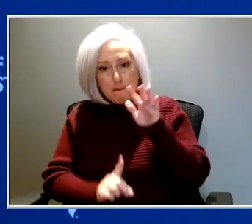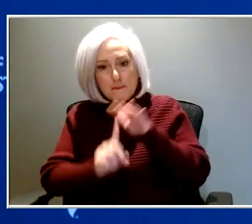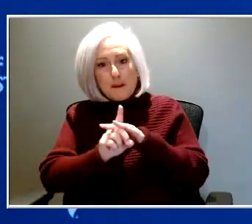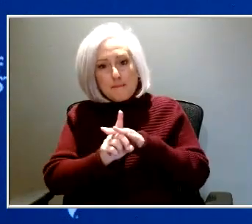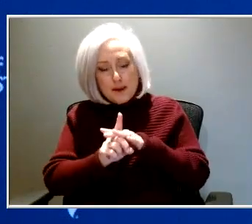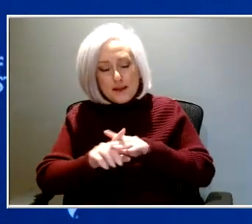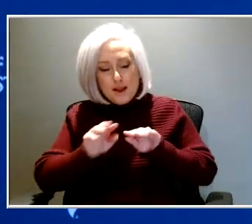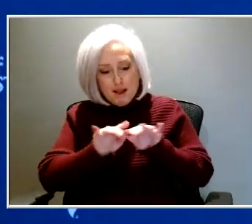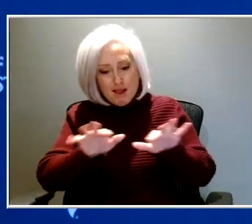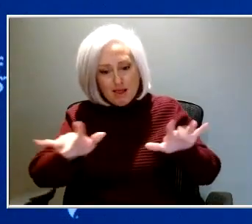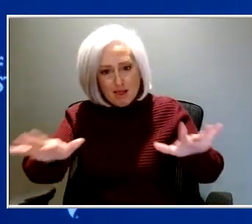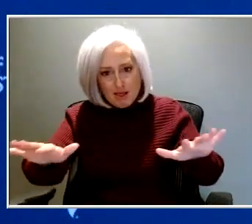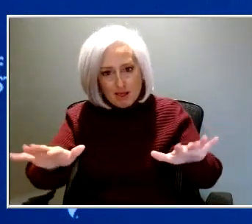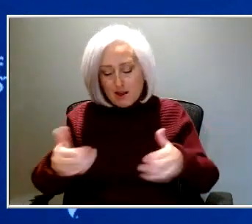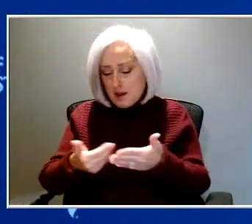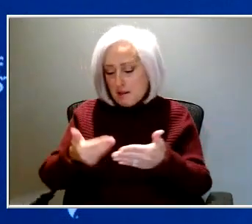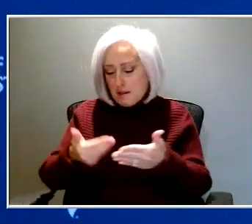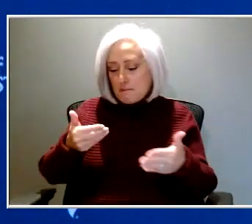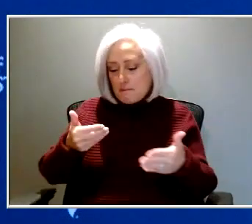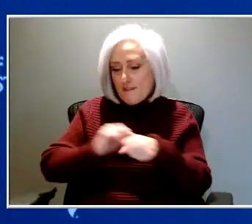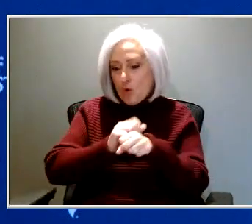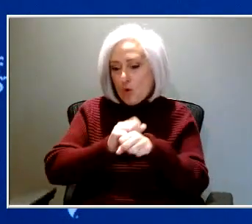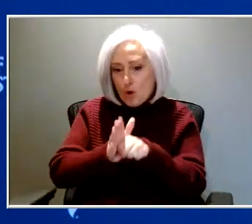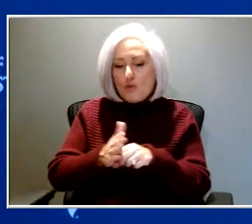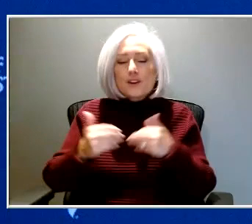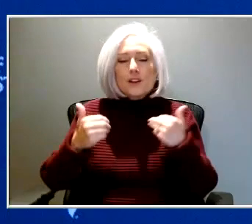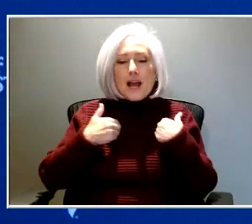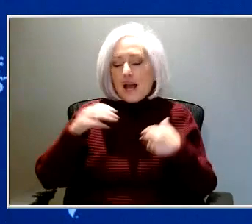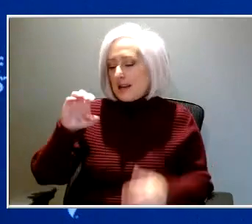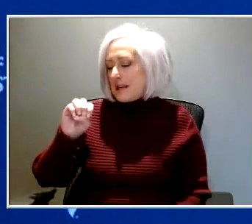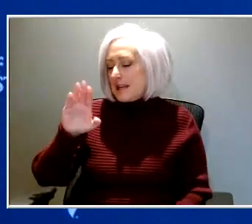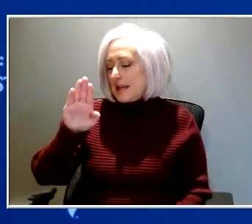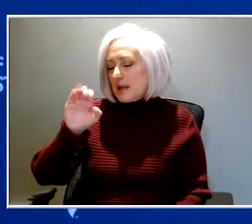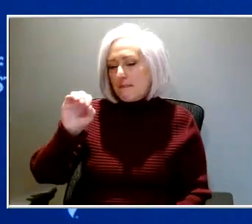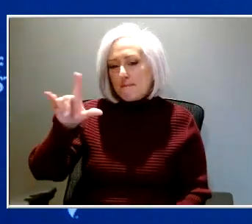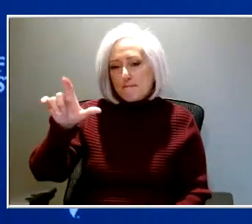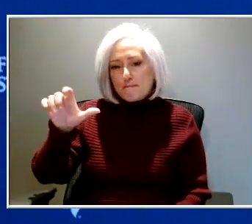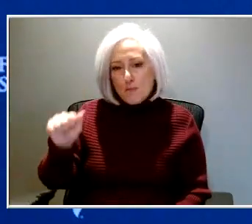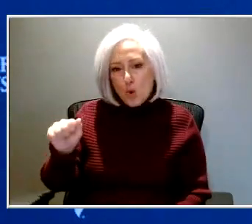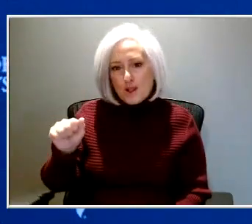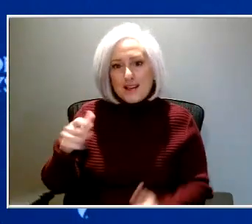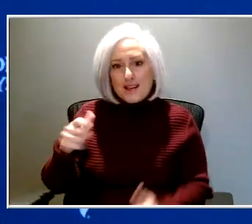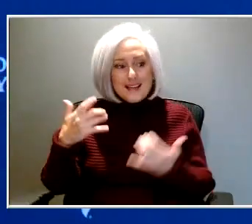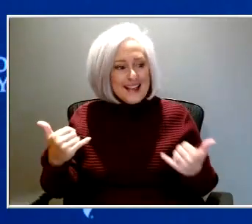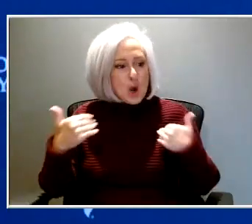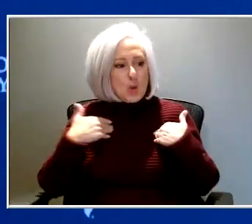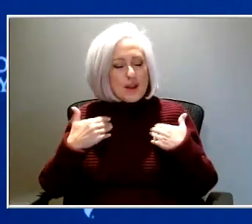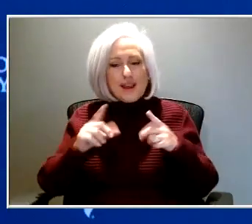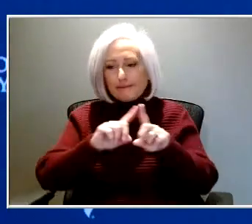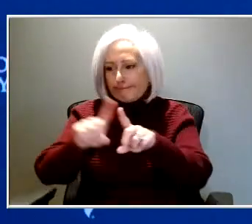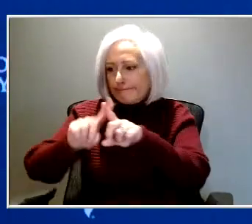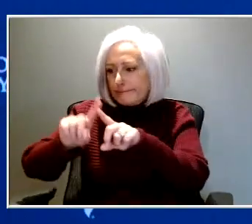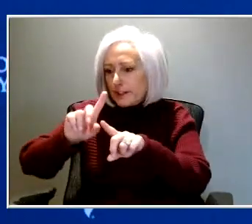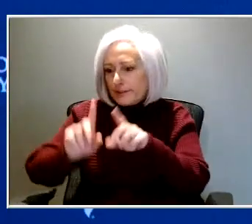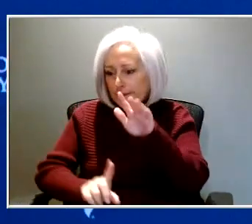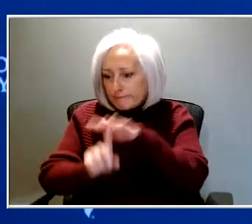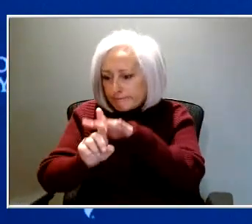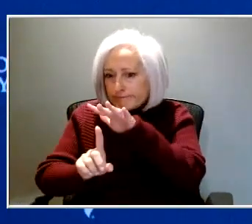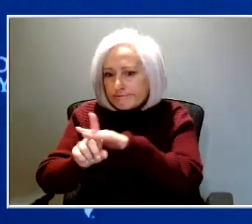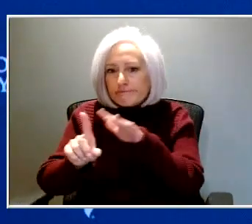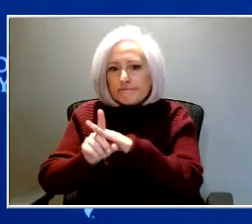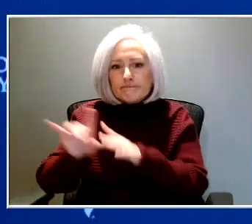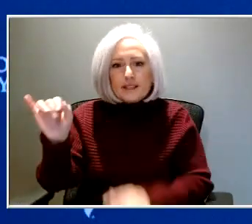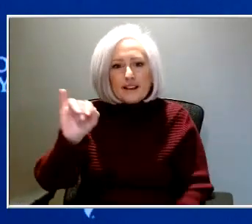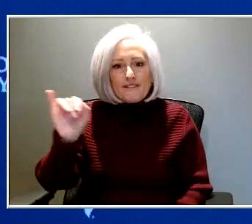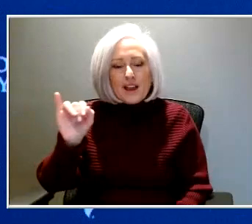was the Ebola, but now we have other emerging or re-emerging infections as well. I think it is really substantial, and what makes it substantial